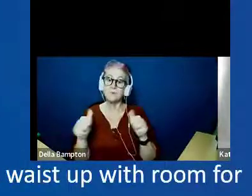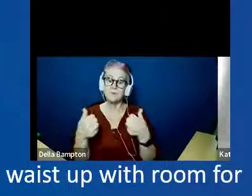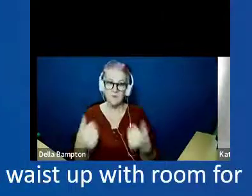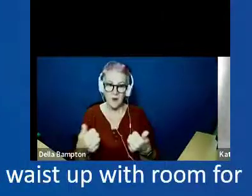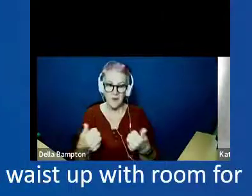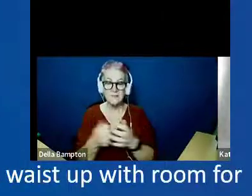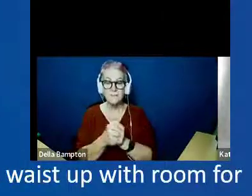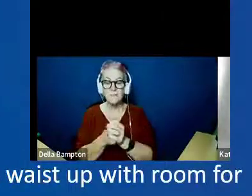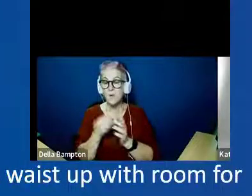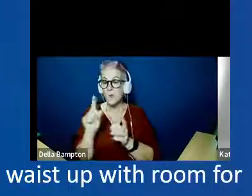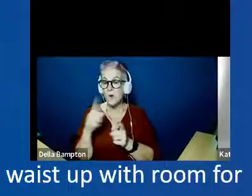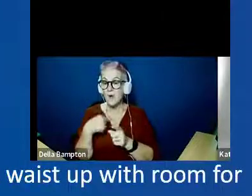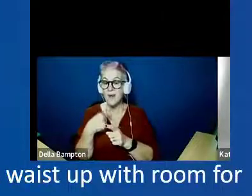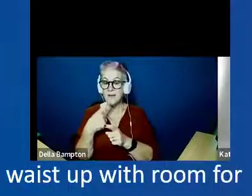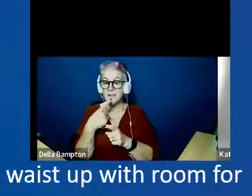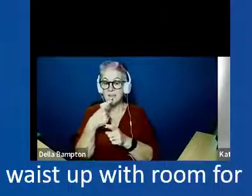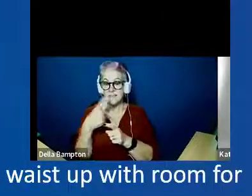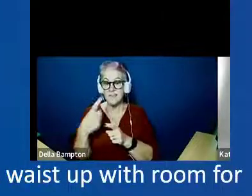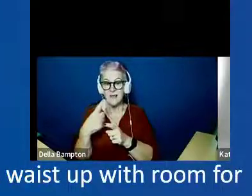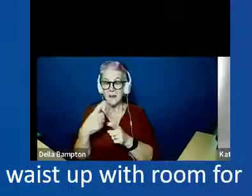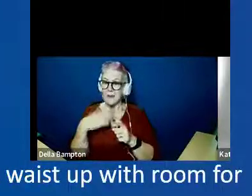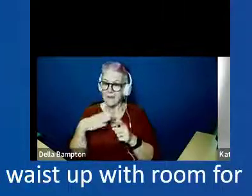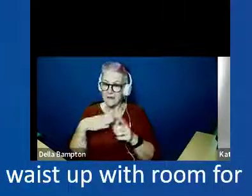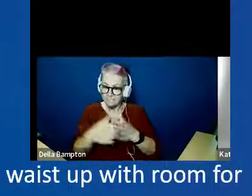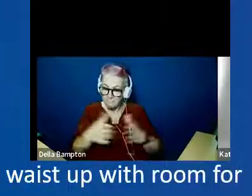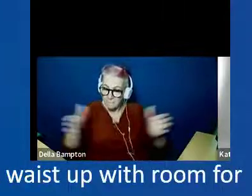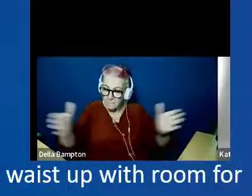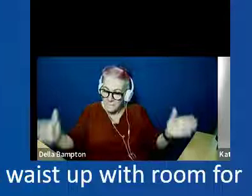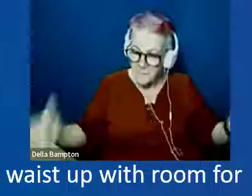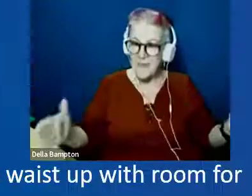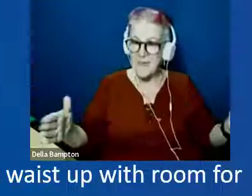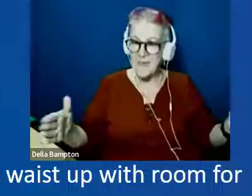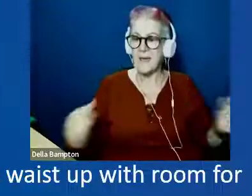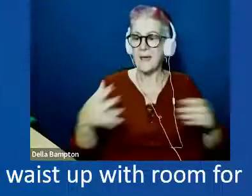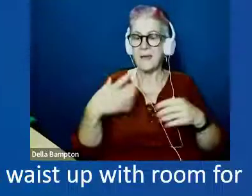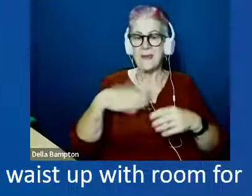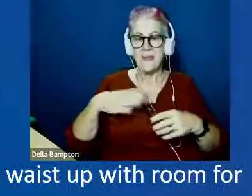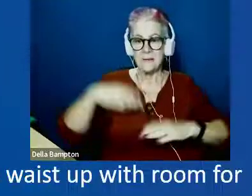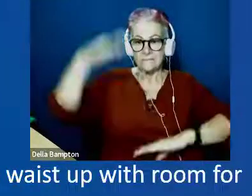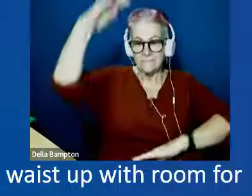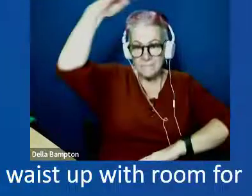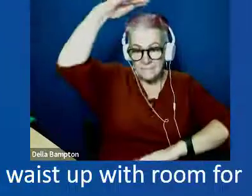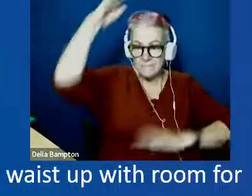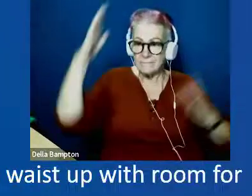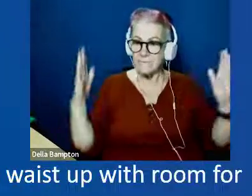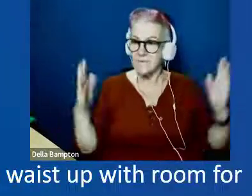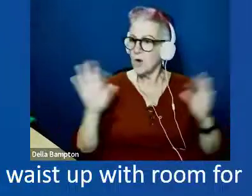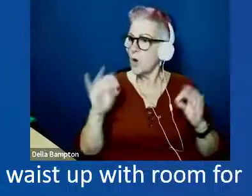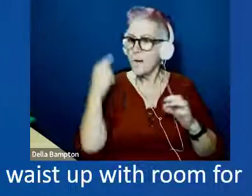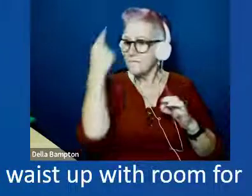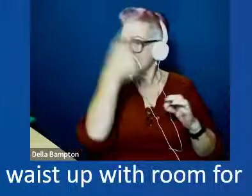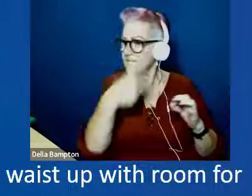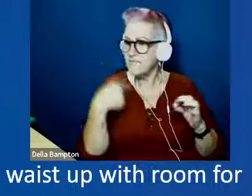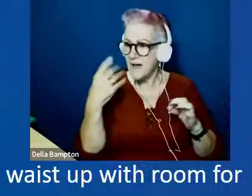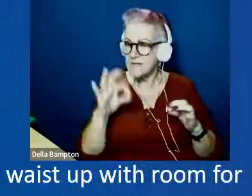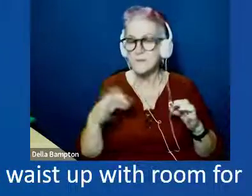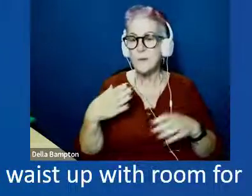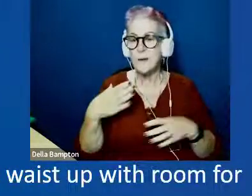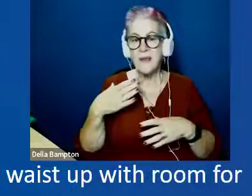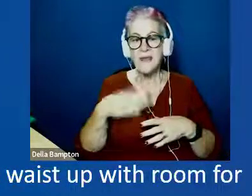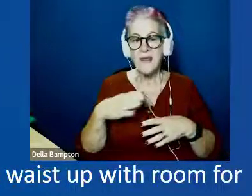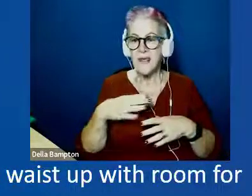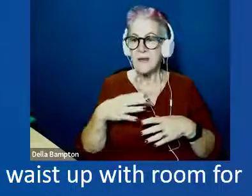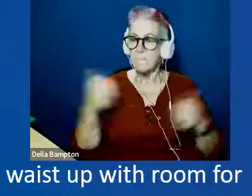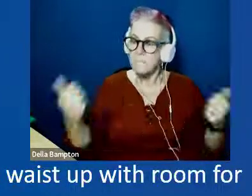As I said, the bigger filming area, it's not just the face, but also from the waist up with room to move. And